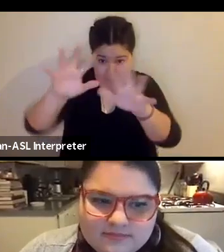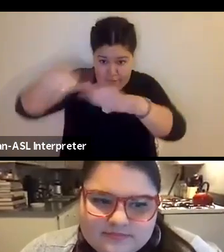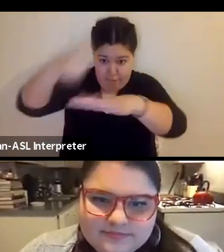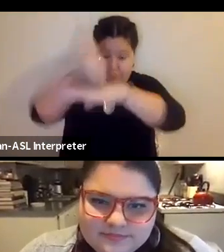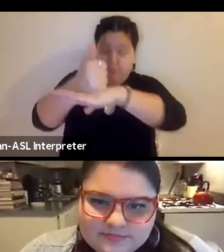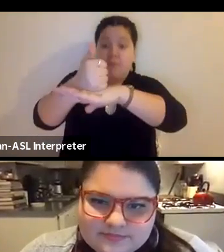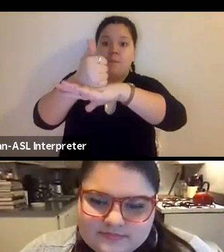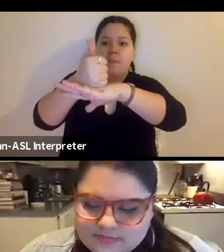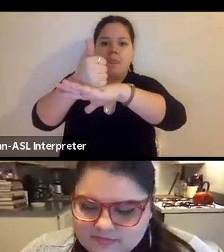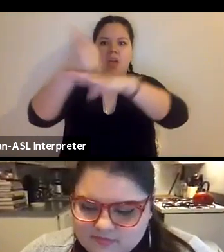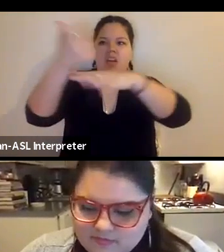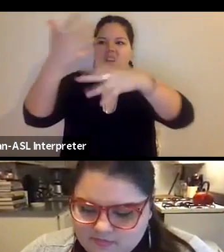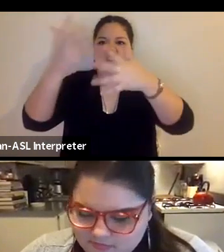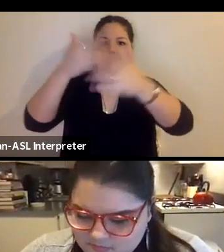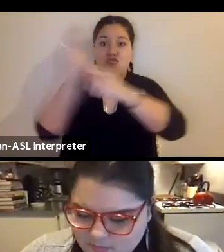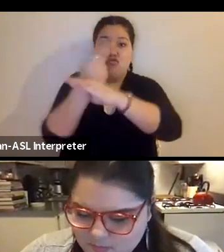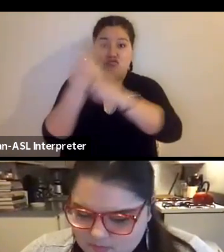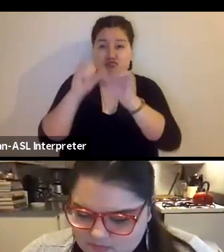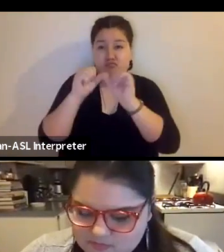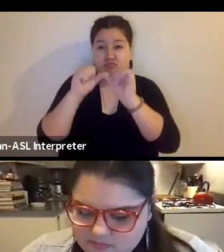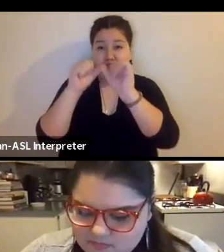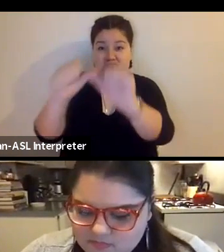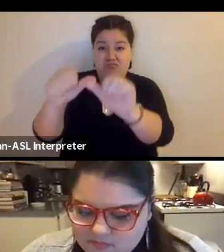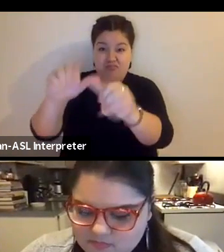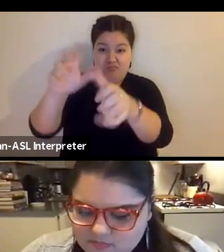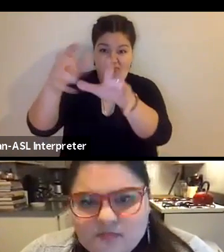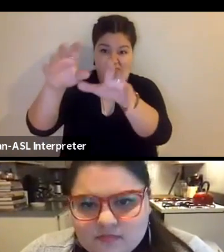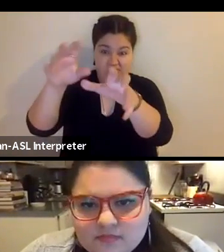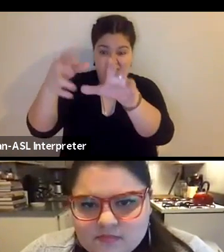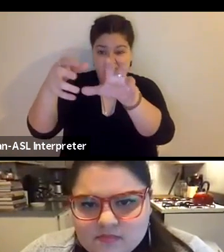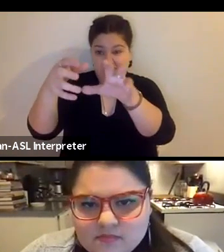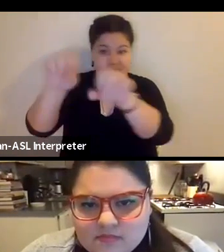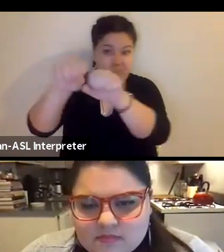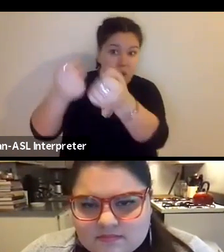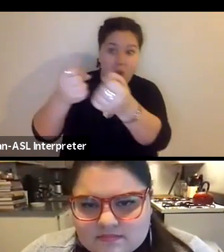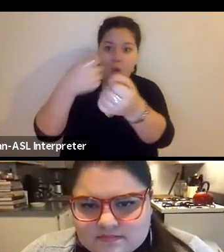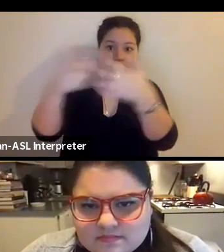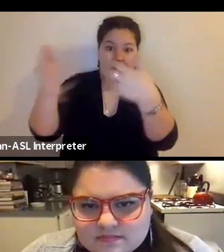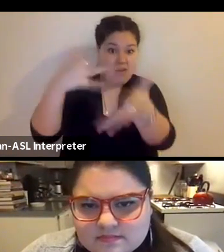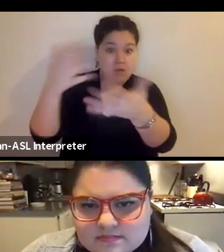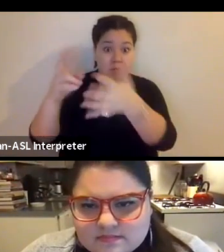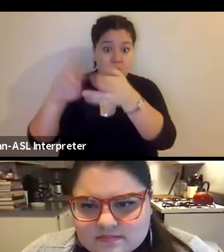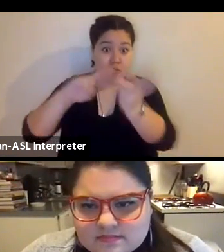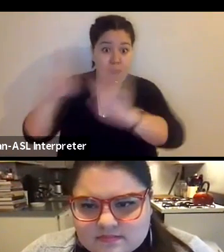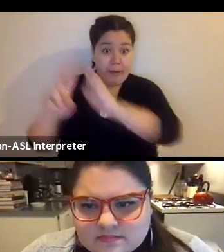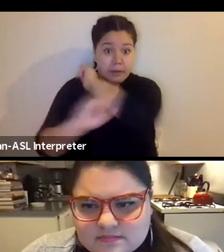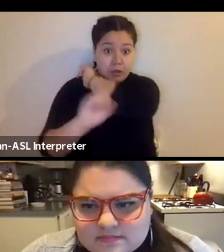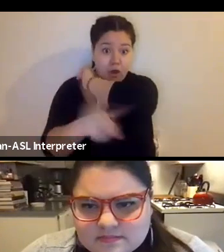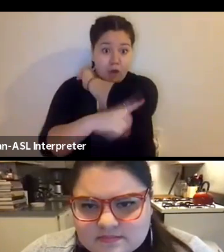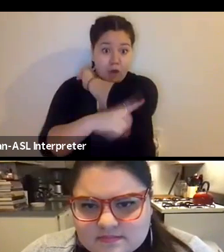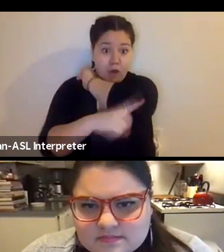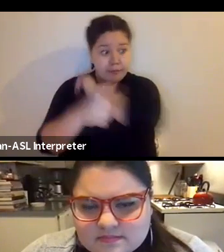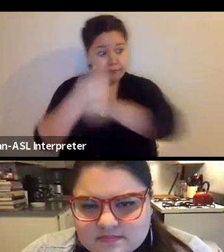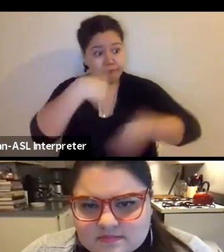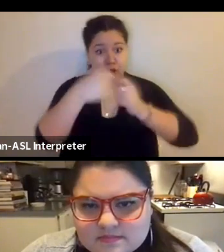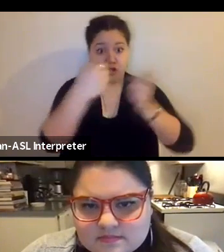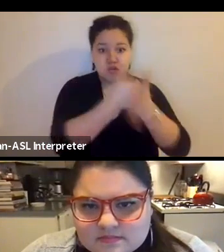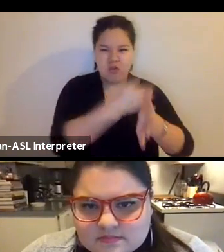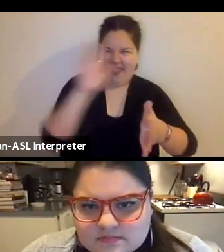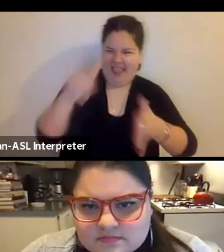we're depleting these resources. And I guess all I'm saying is, I don't know how to go around